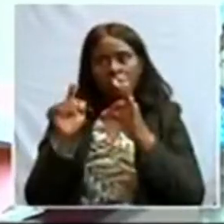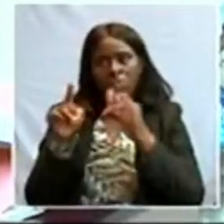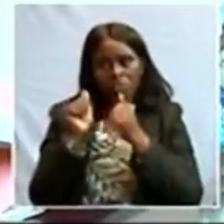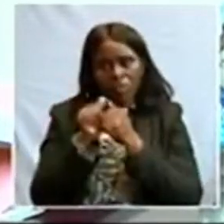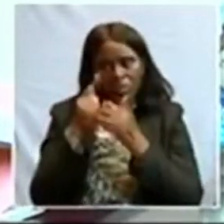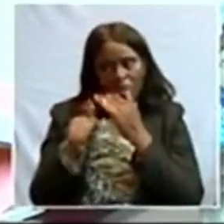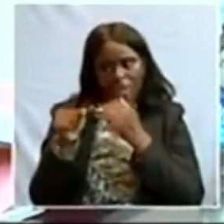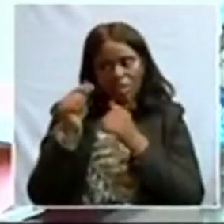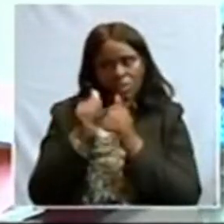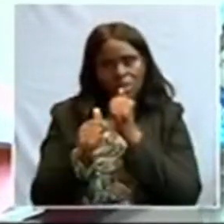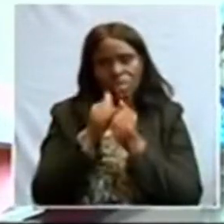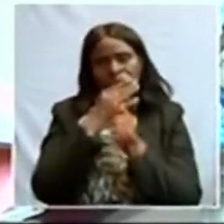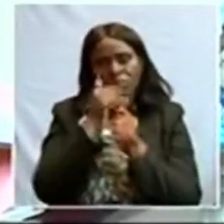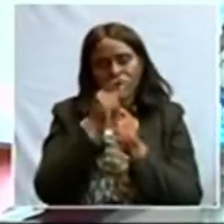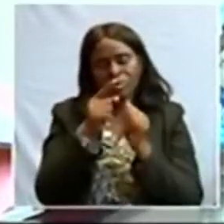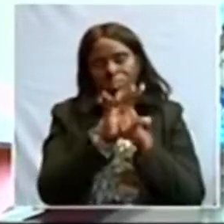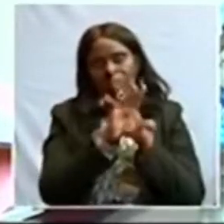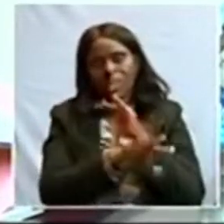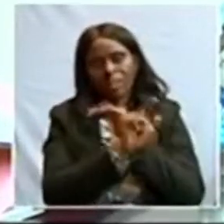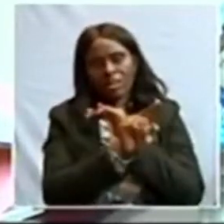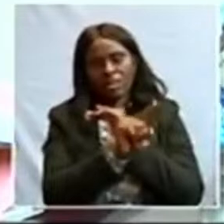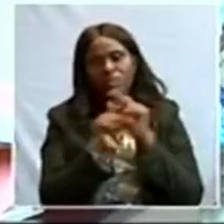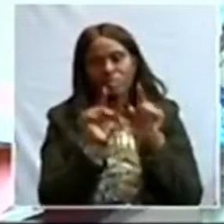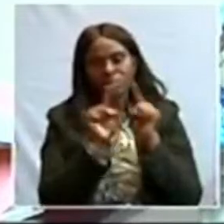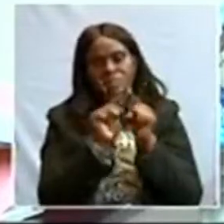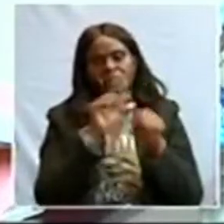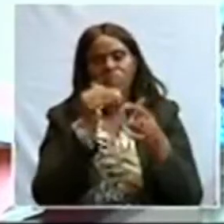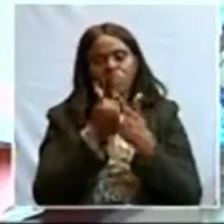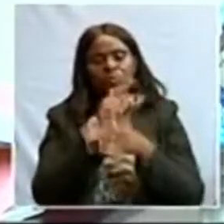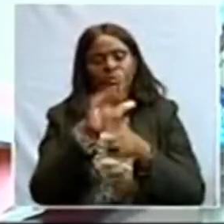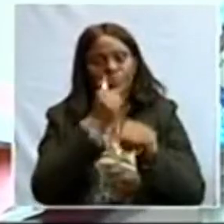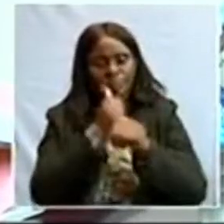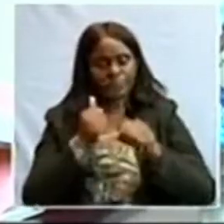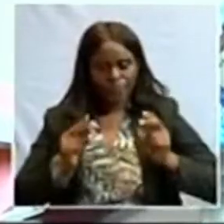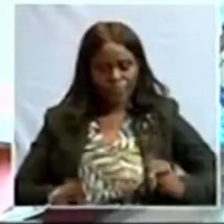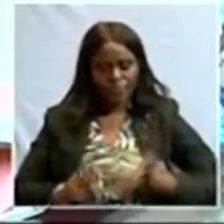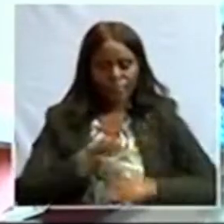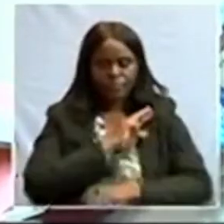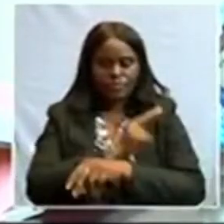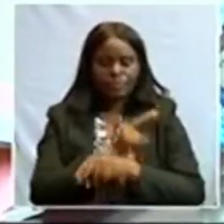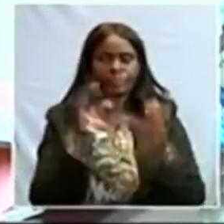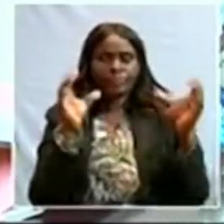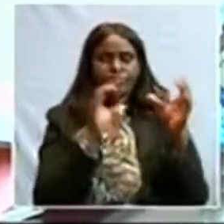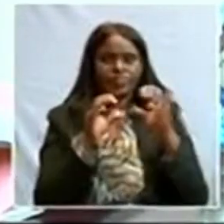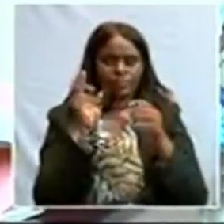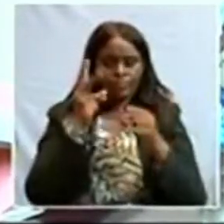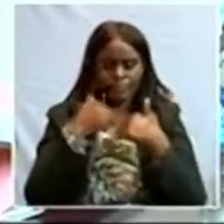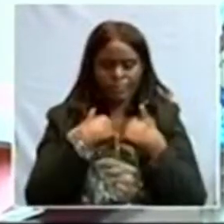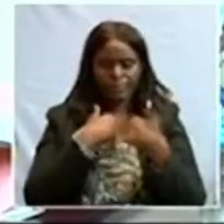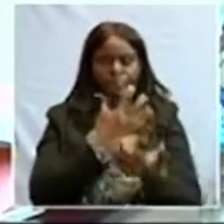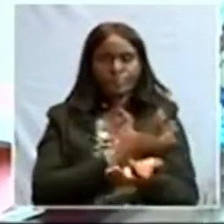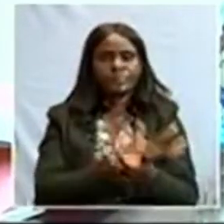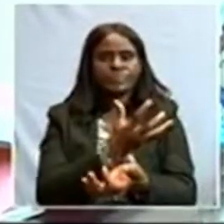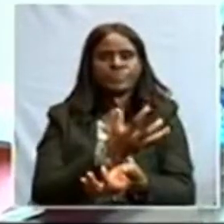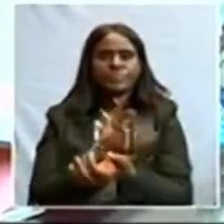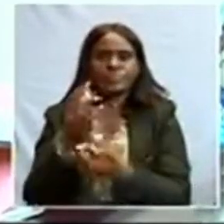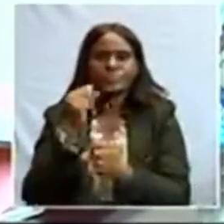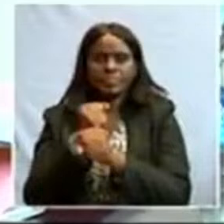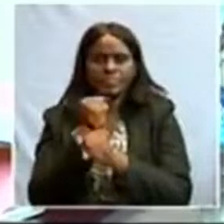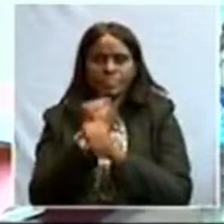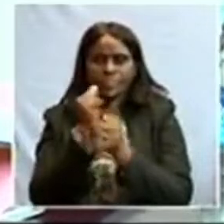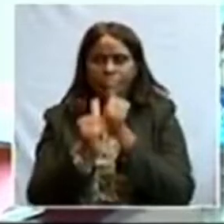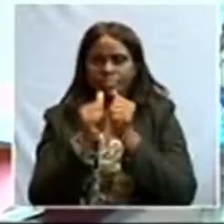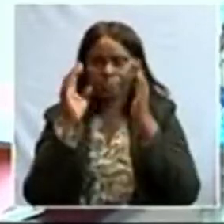regardless of which commission would sit under. The established human resource management committees would have devolved functions that deal